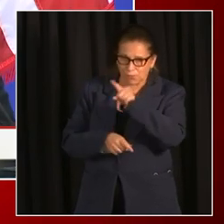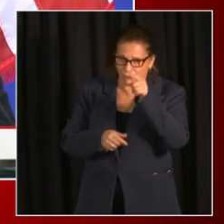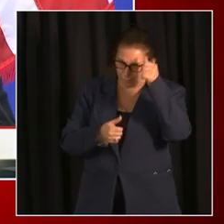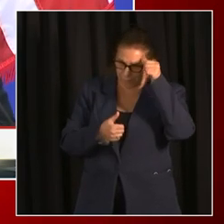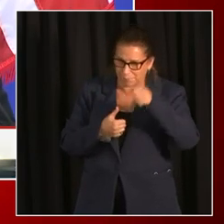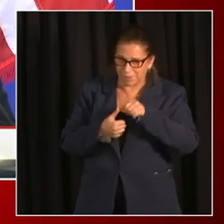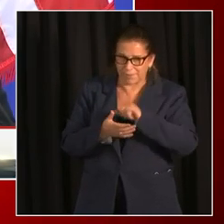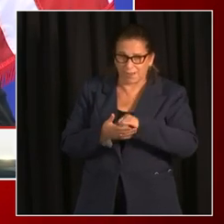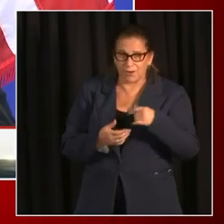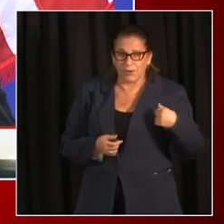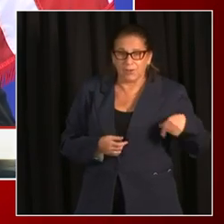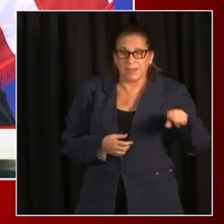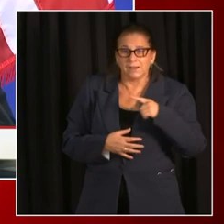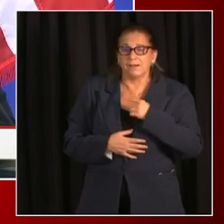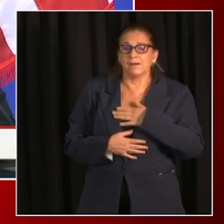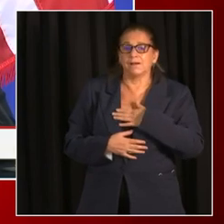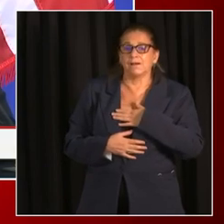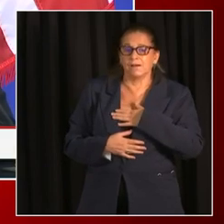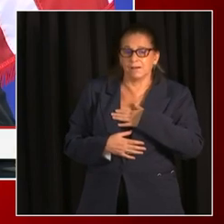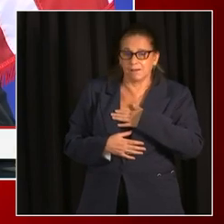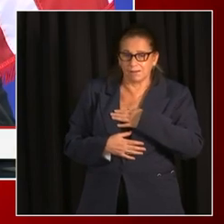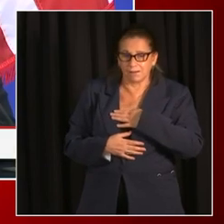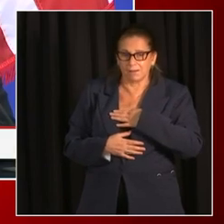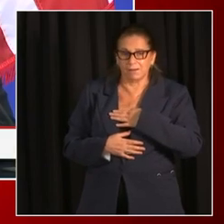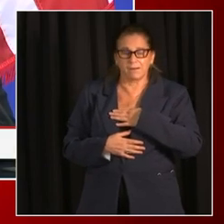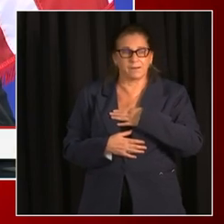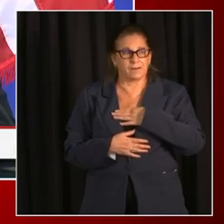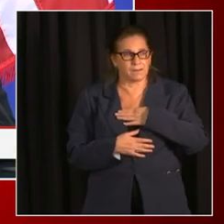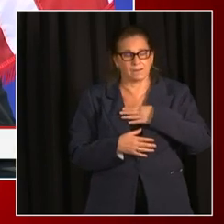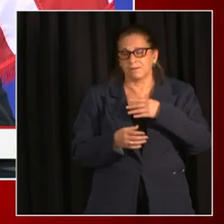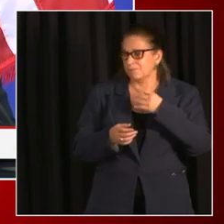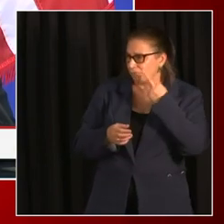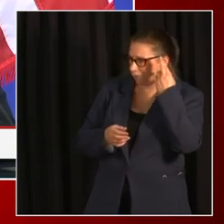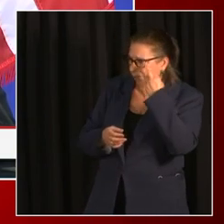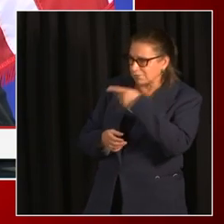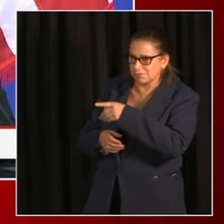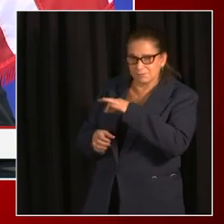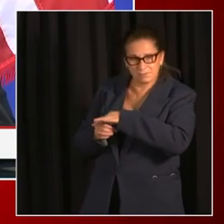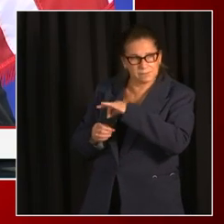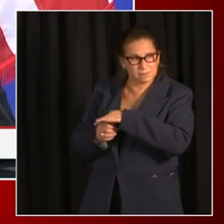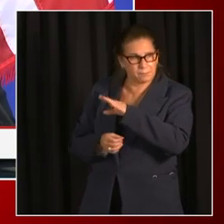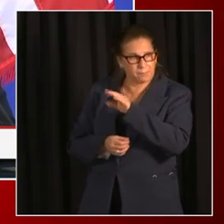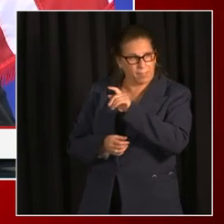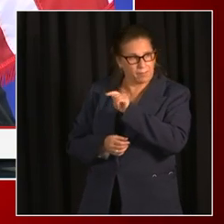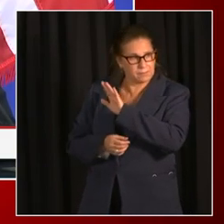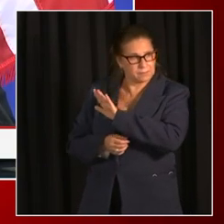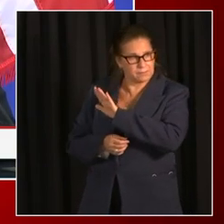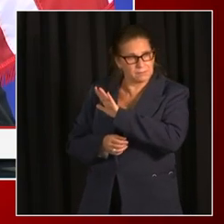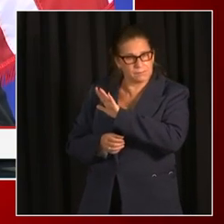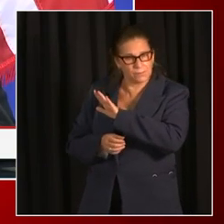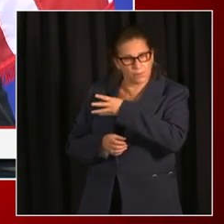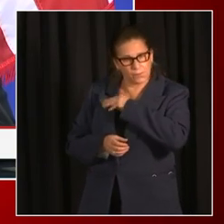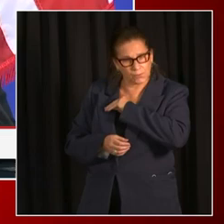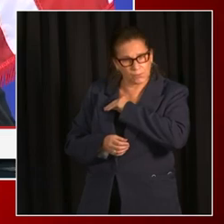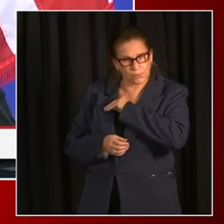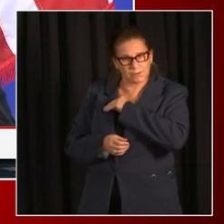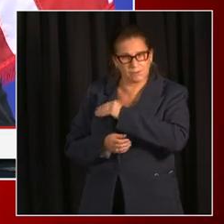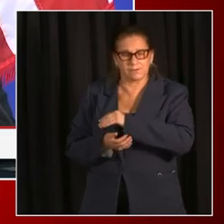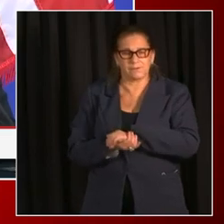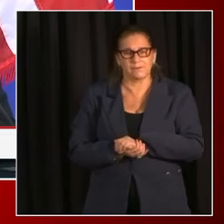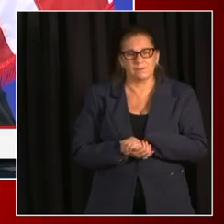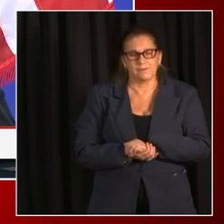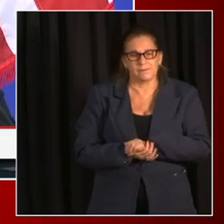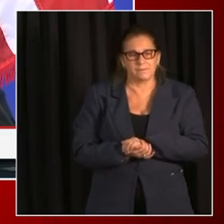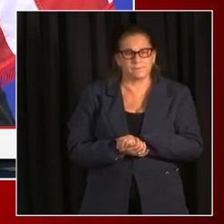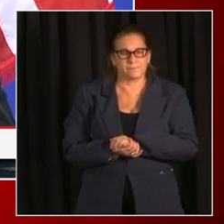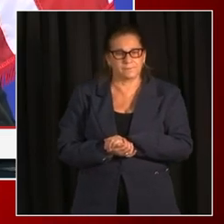of us, all the people I just mentioned, we're on the ballot from time to time. And so the public doesn't want to think that